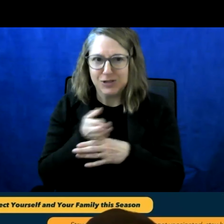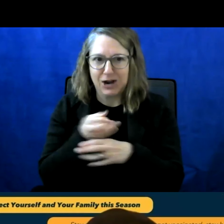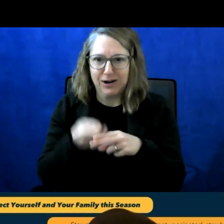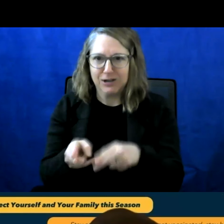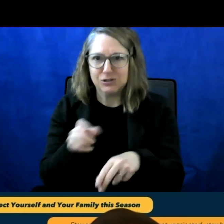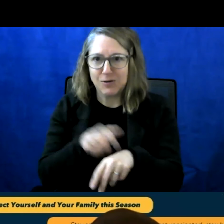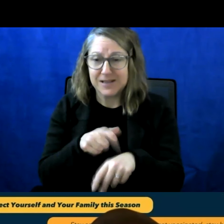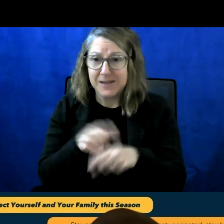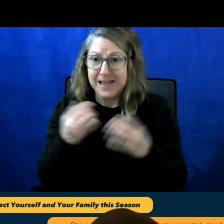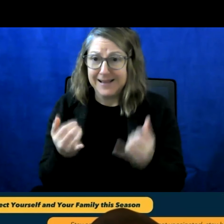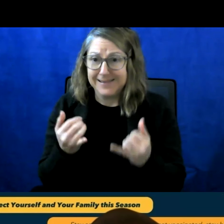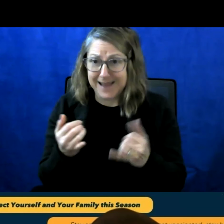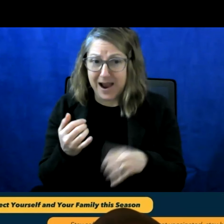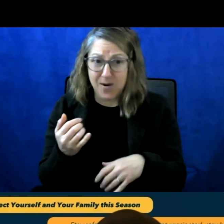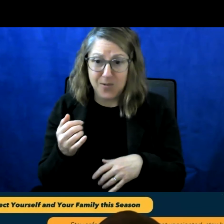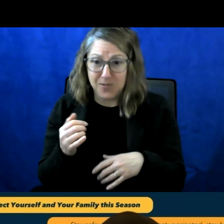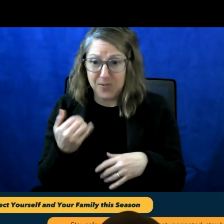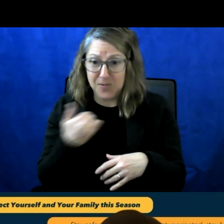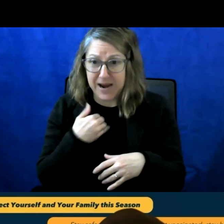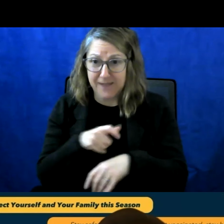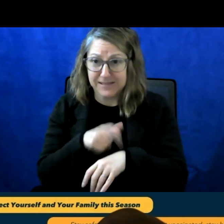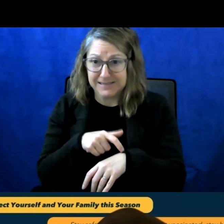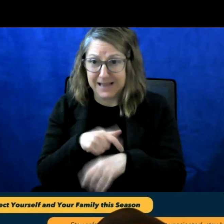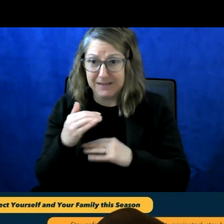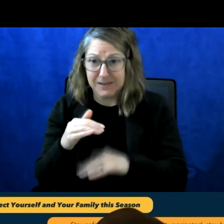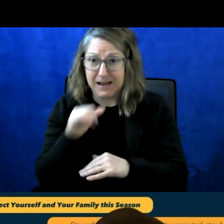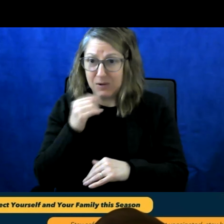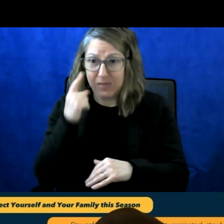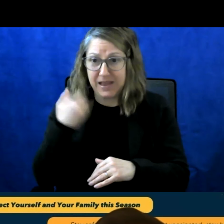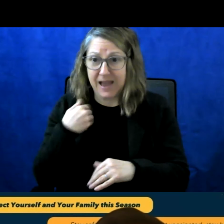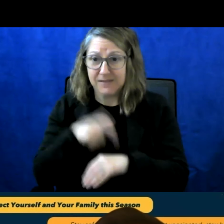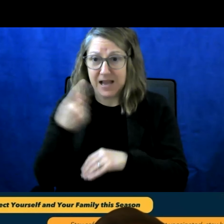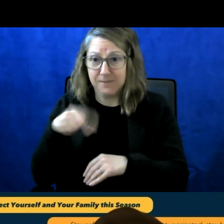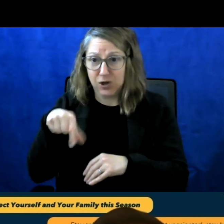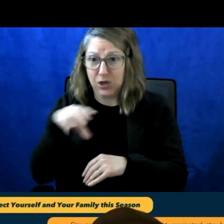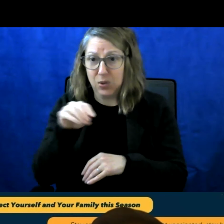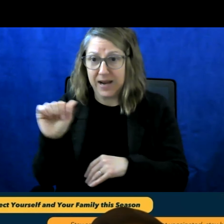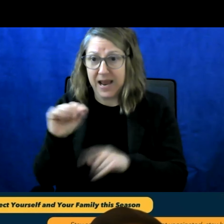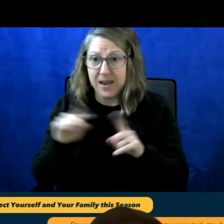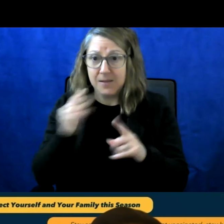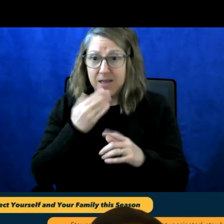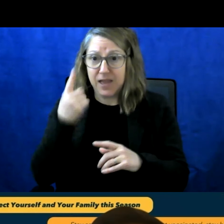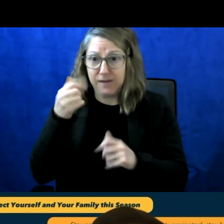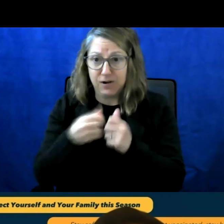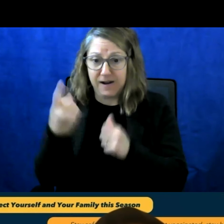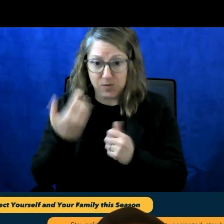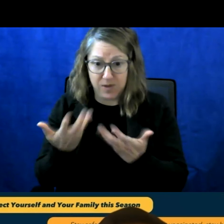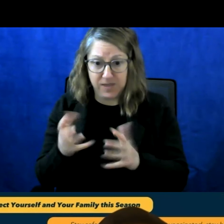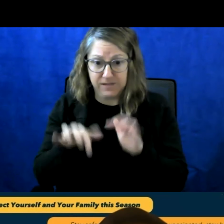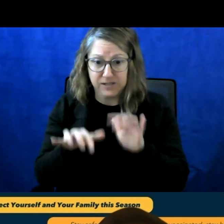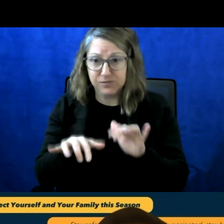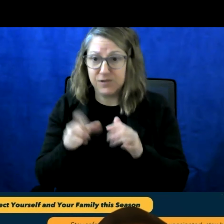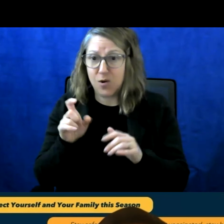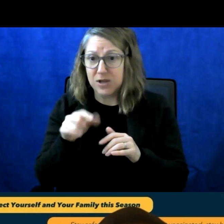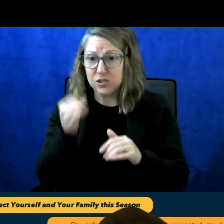We are up on time, so I don't think we have time for Q&A, but thank you for all that have submitted some questions through the Q&A chat. If you